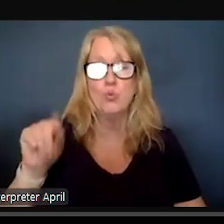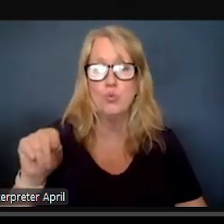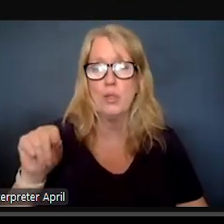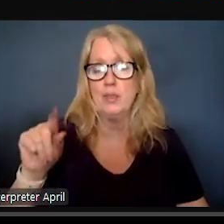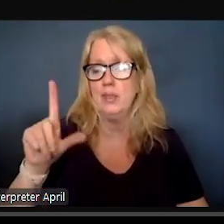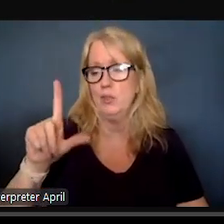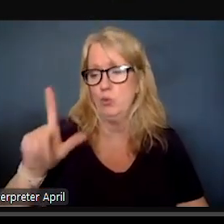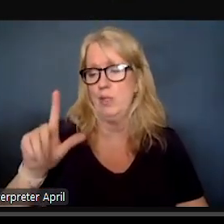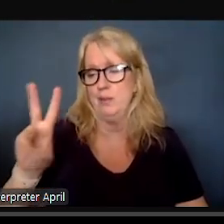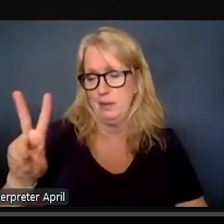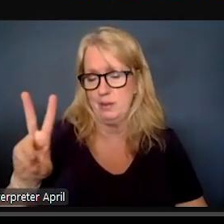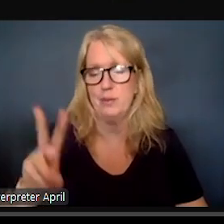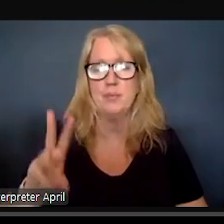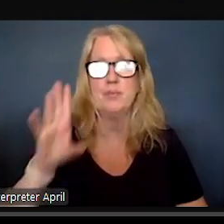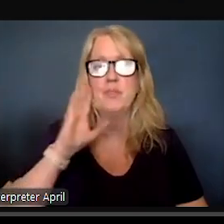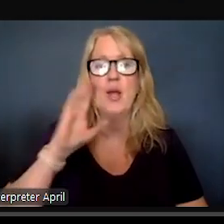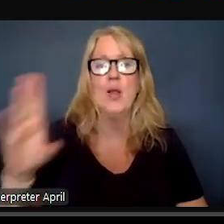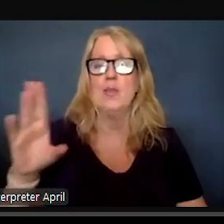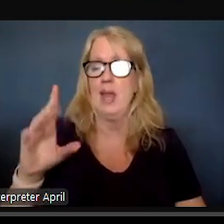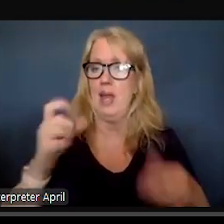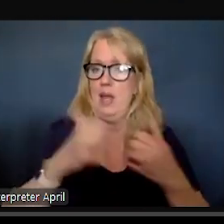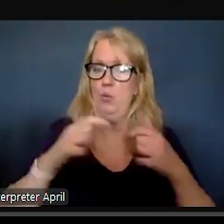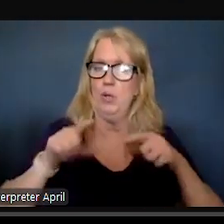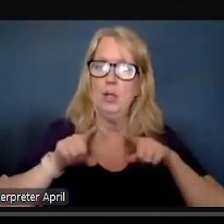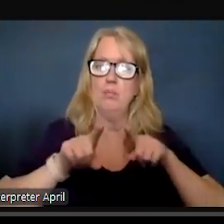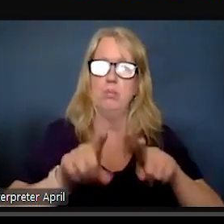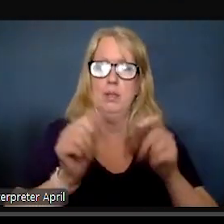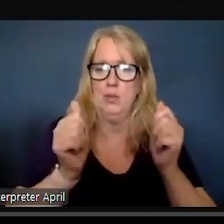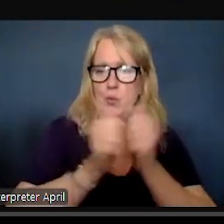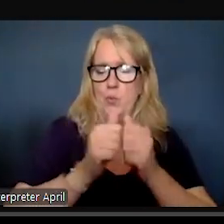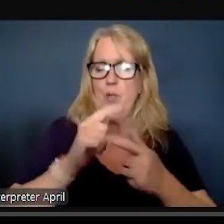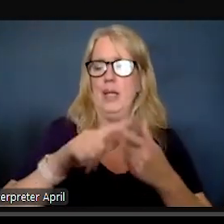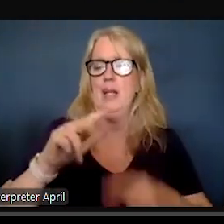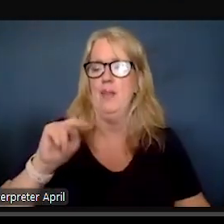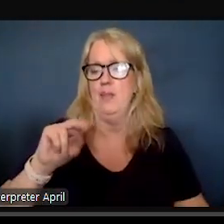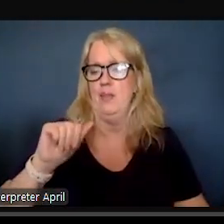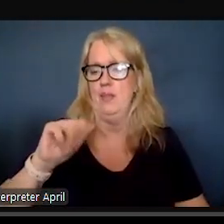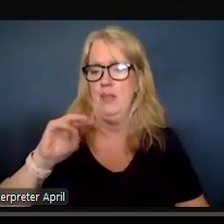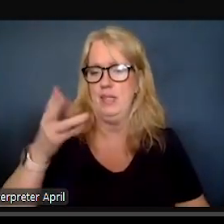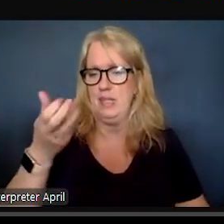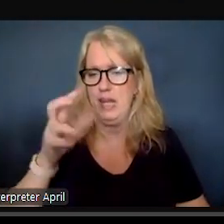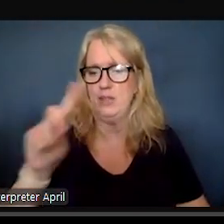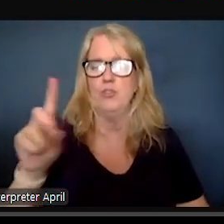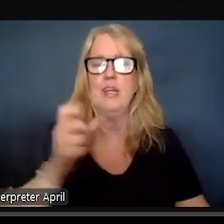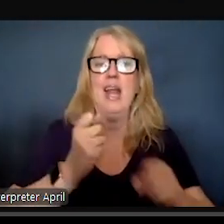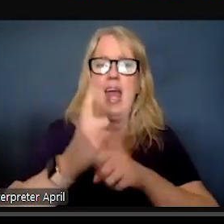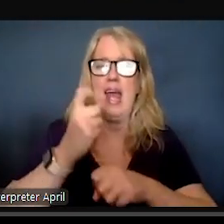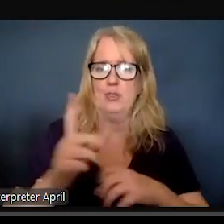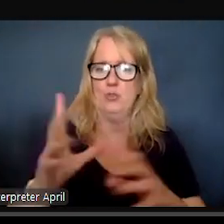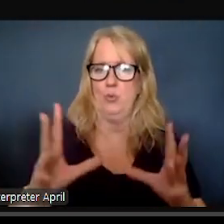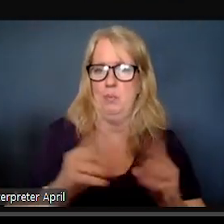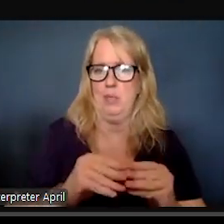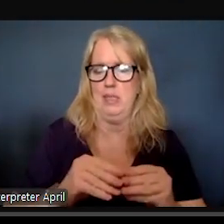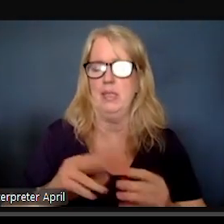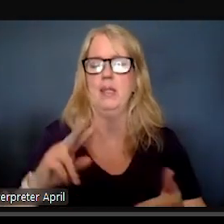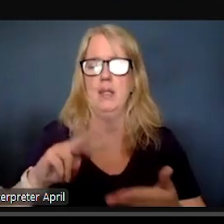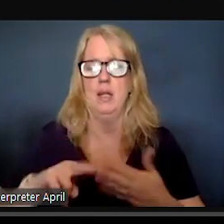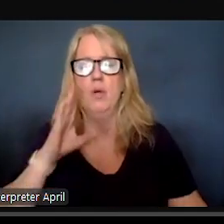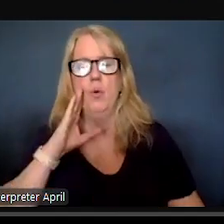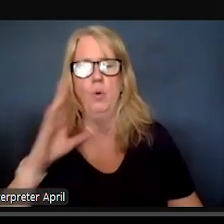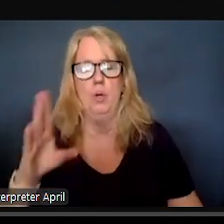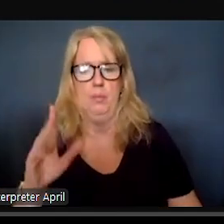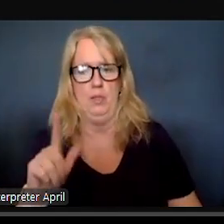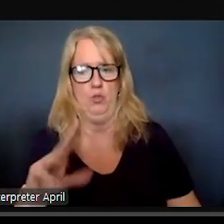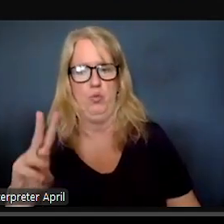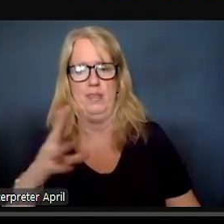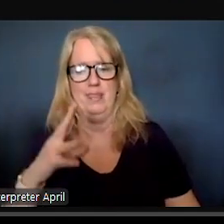2026. And it's going to be held in conjunction with the NASHBID annual meeting, which will be the